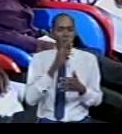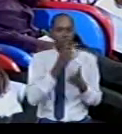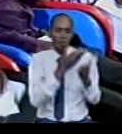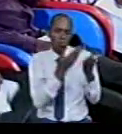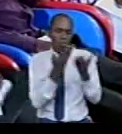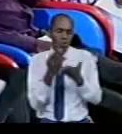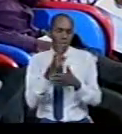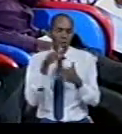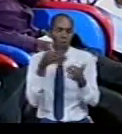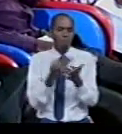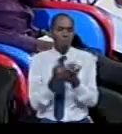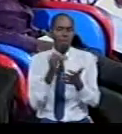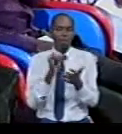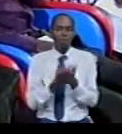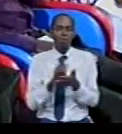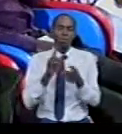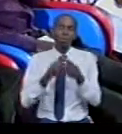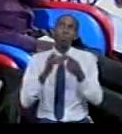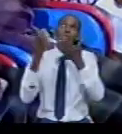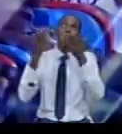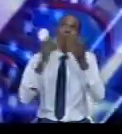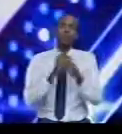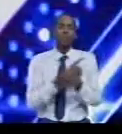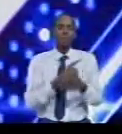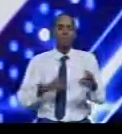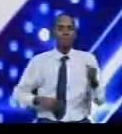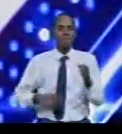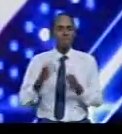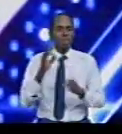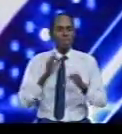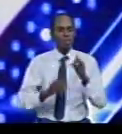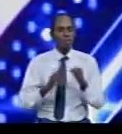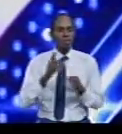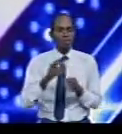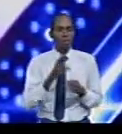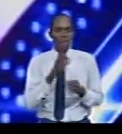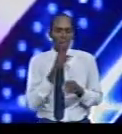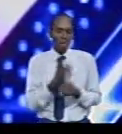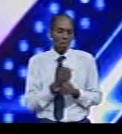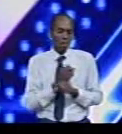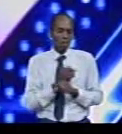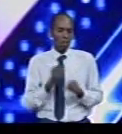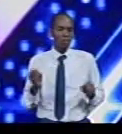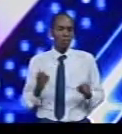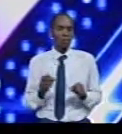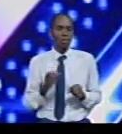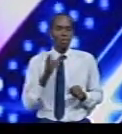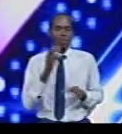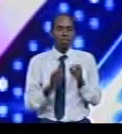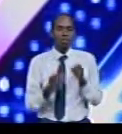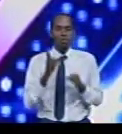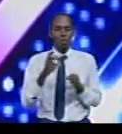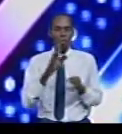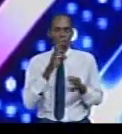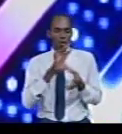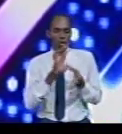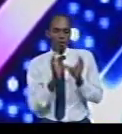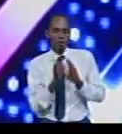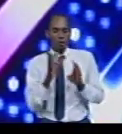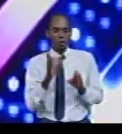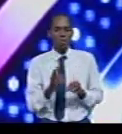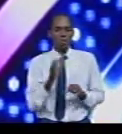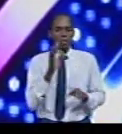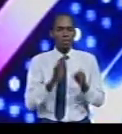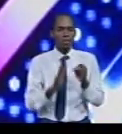the Lord? If you are born again, if you are converted, if you are saved, if your life has